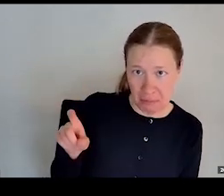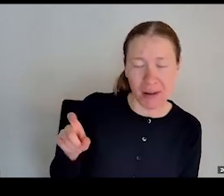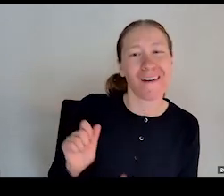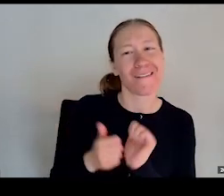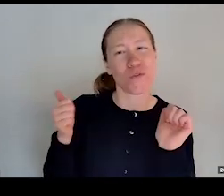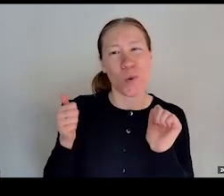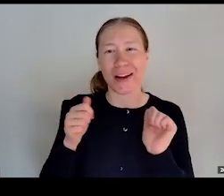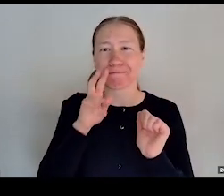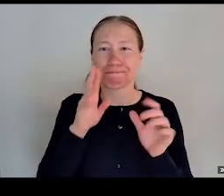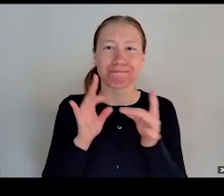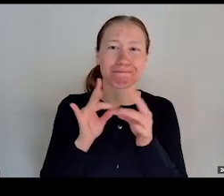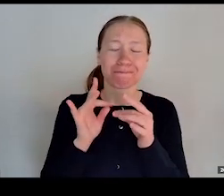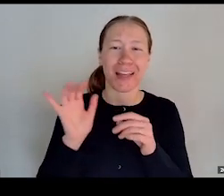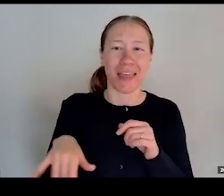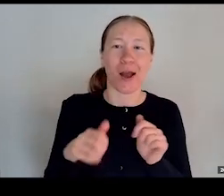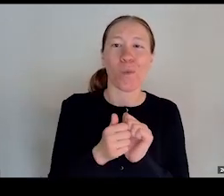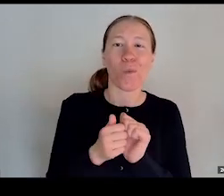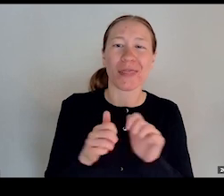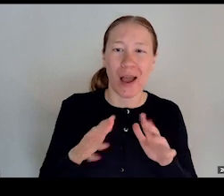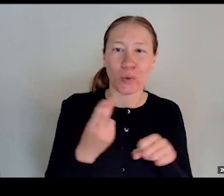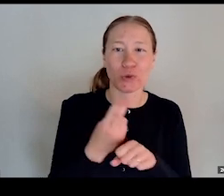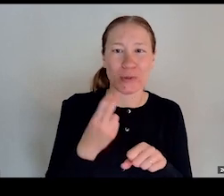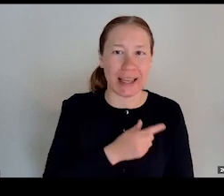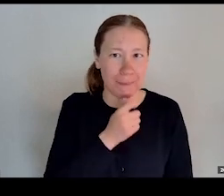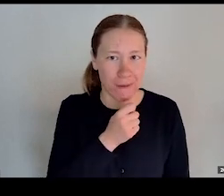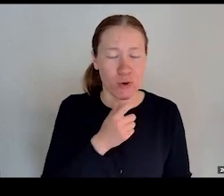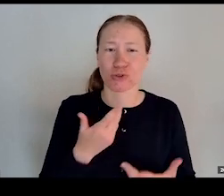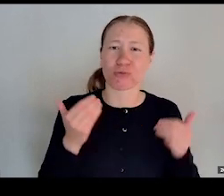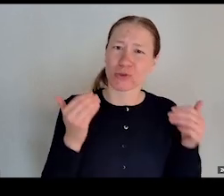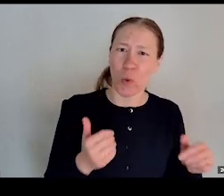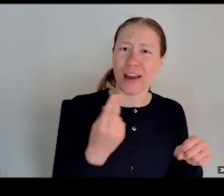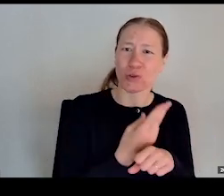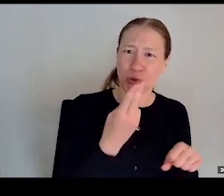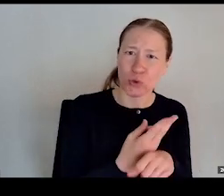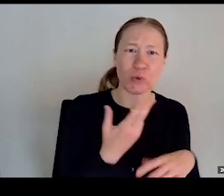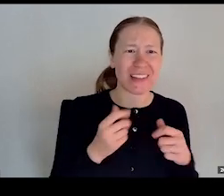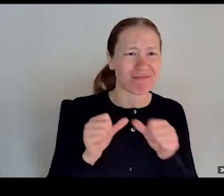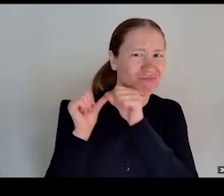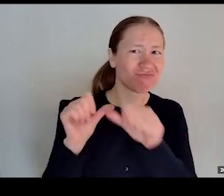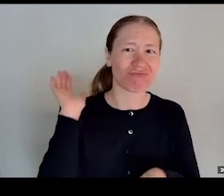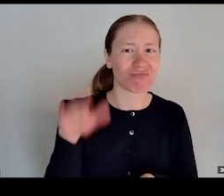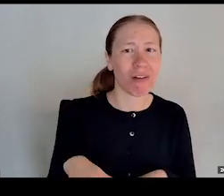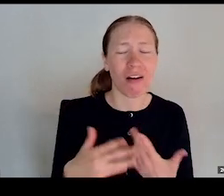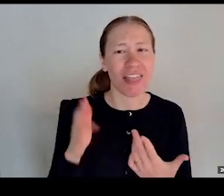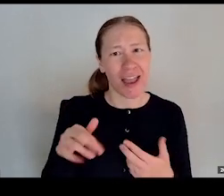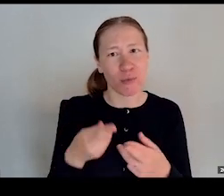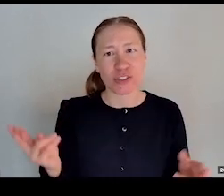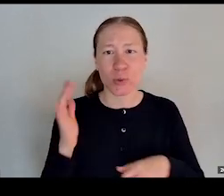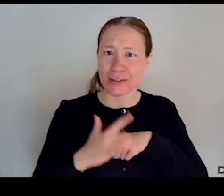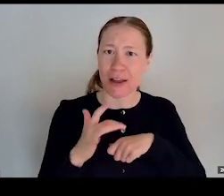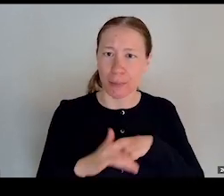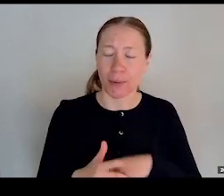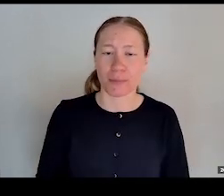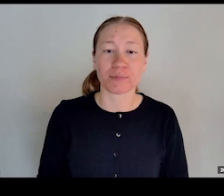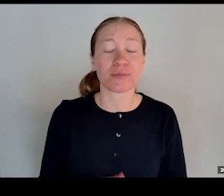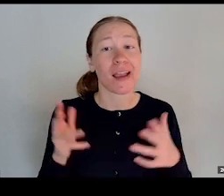microphone. Just utilize that best practice and use it consistently. Have that resource available. You want to ensure also that there are